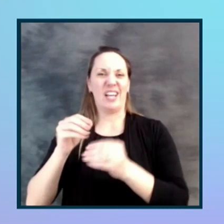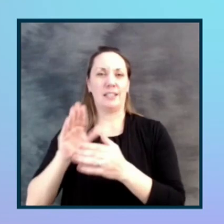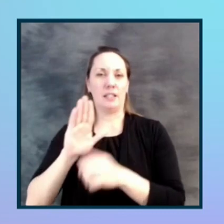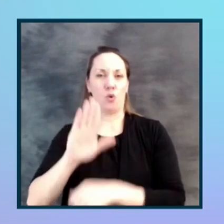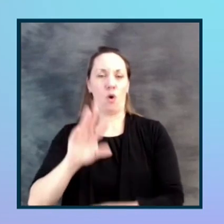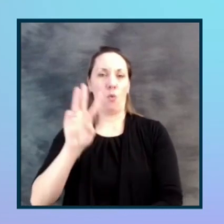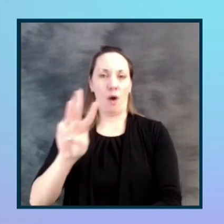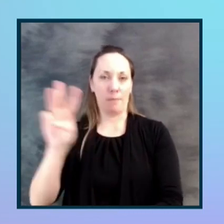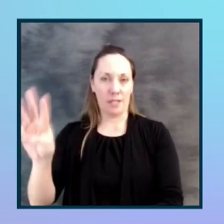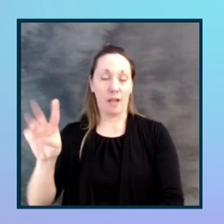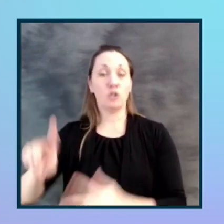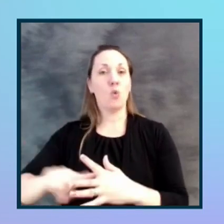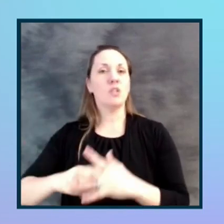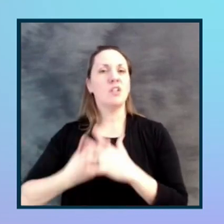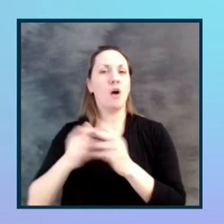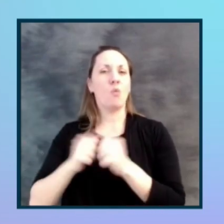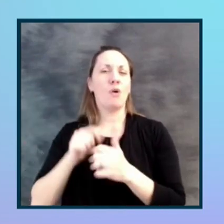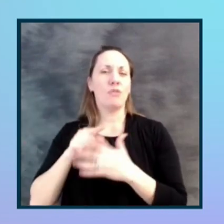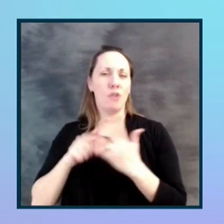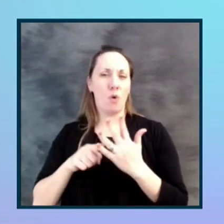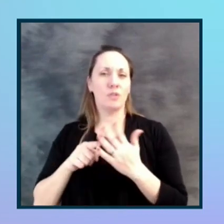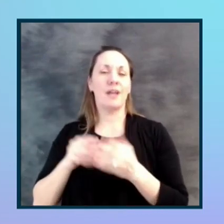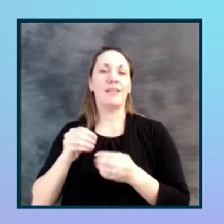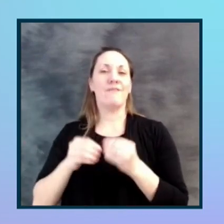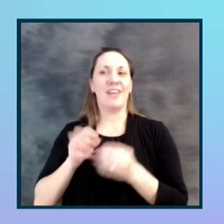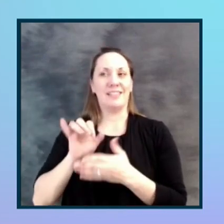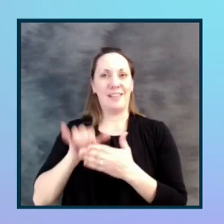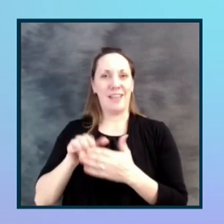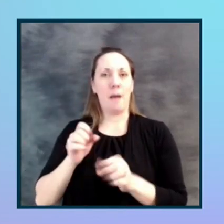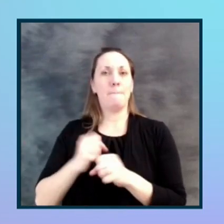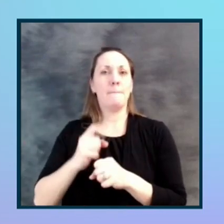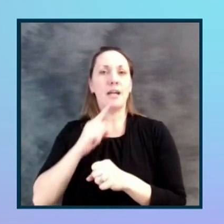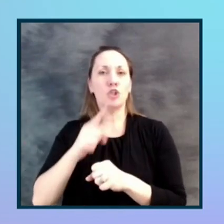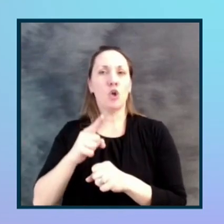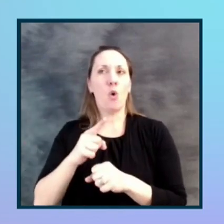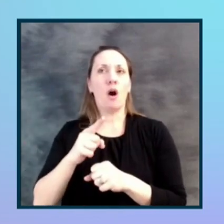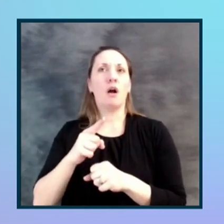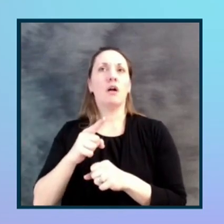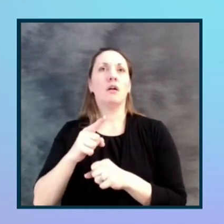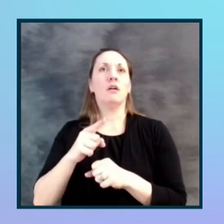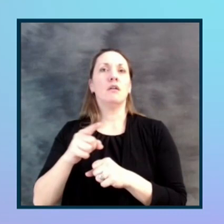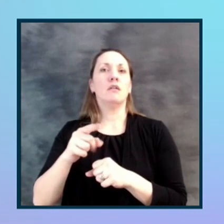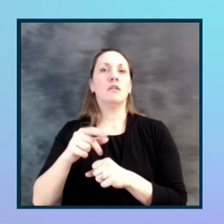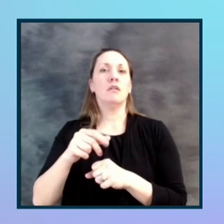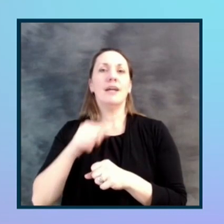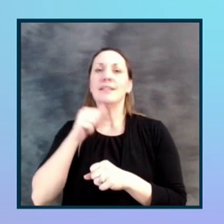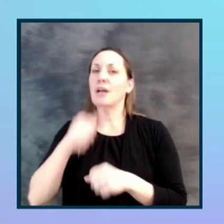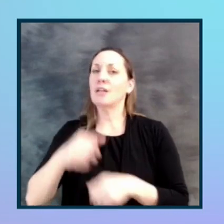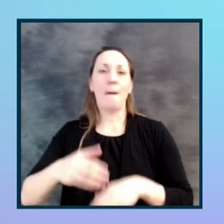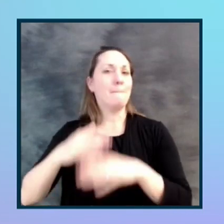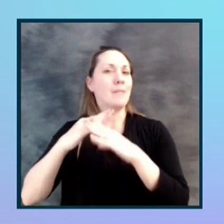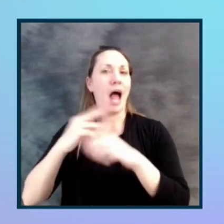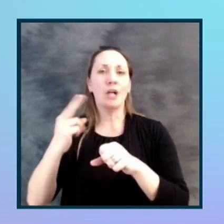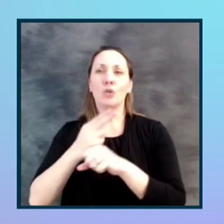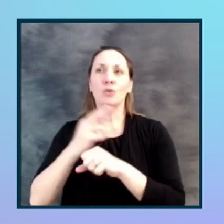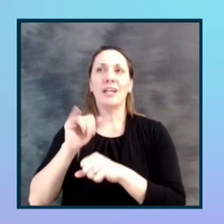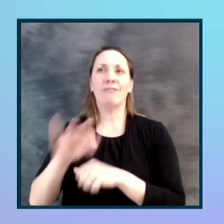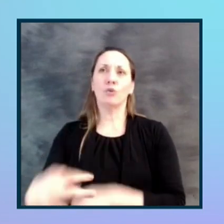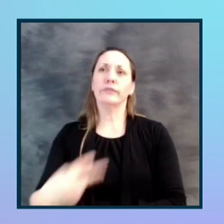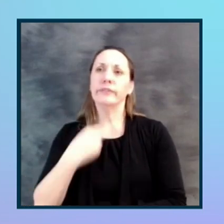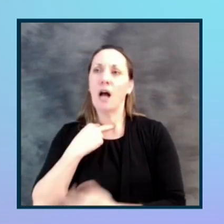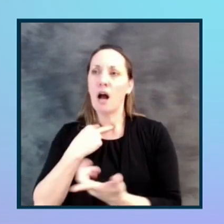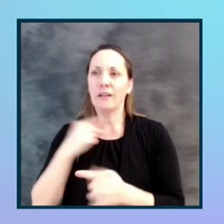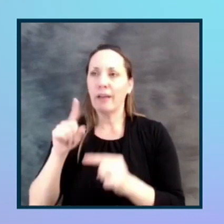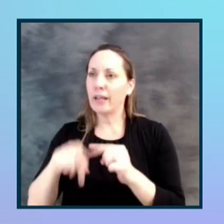So start with those and get those fixed. Make sure it unblocks users who are stuck on a workflow, who are not able to complete